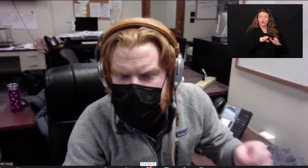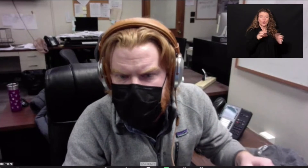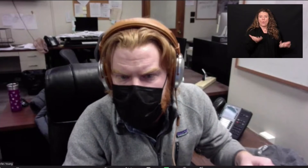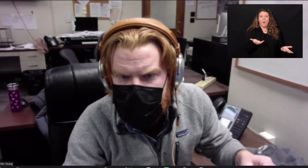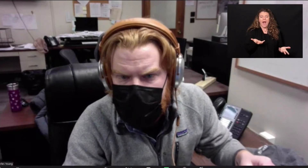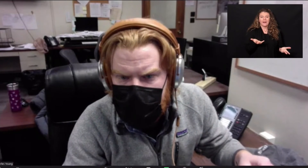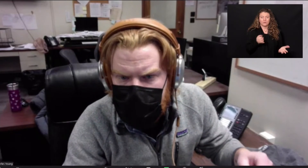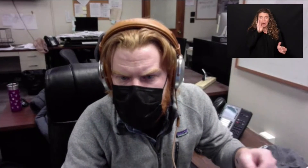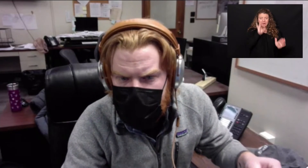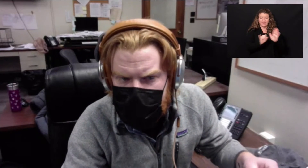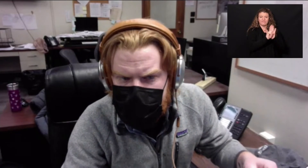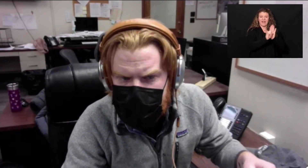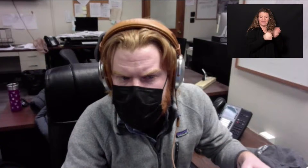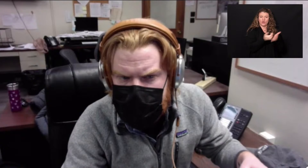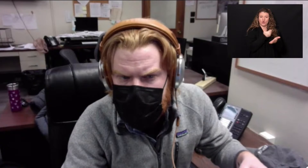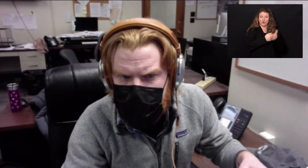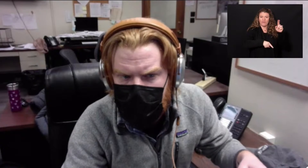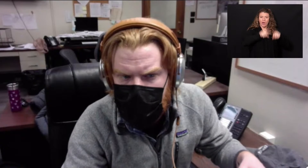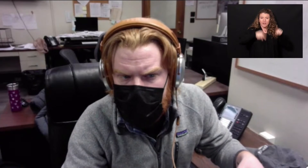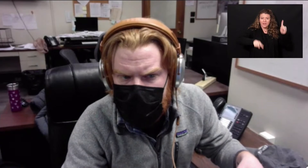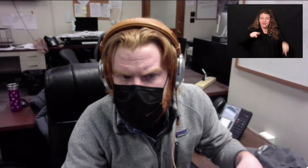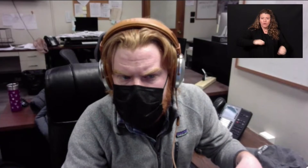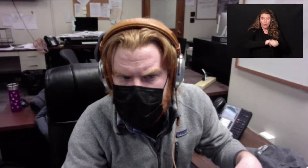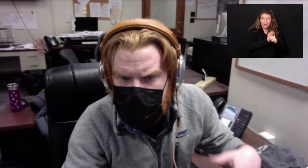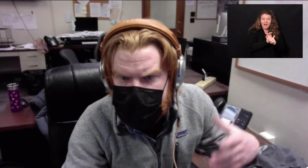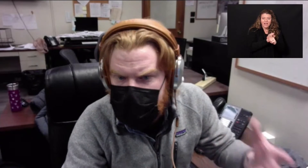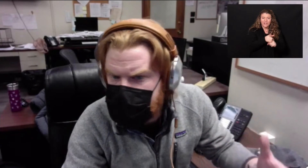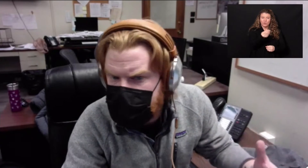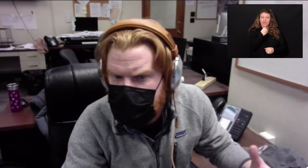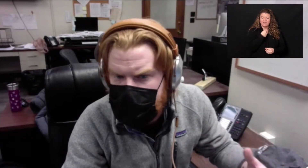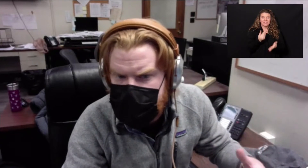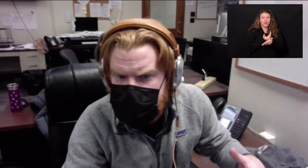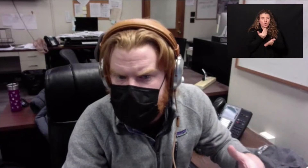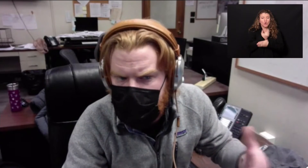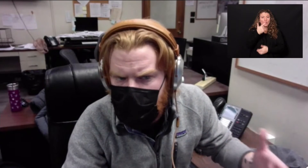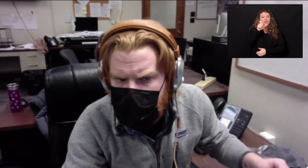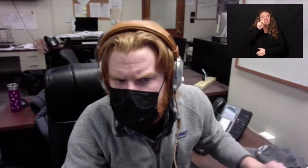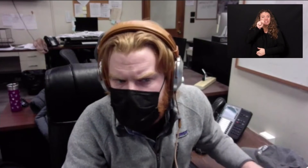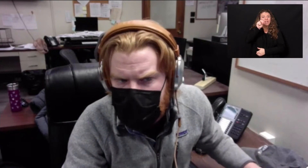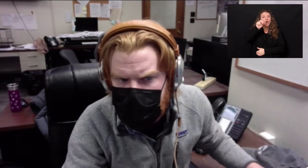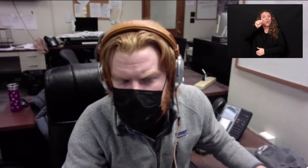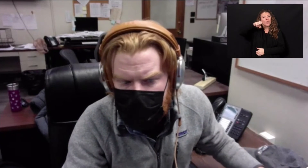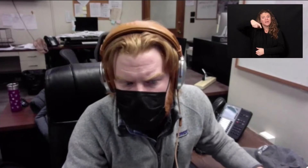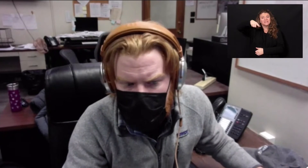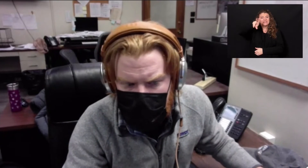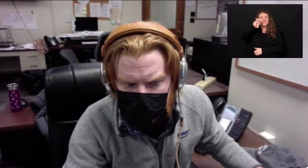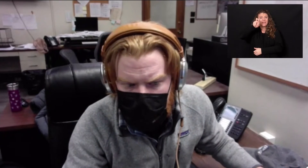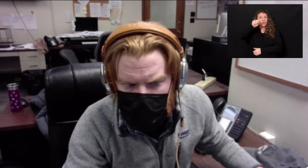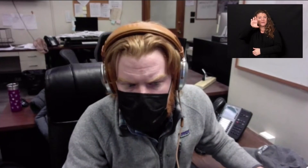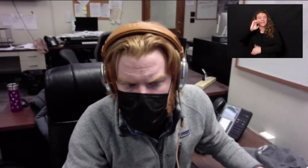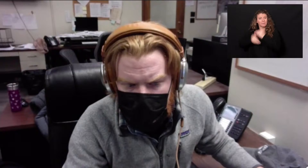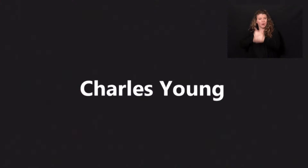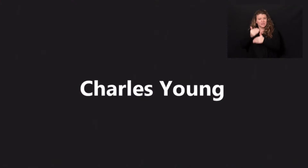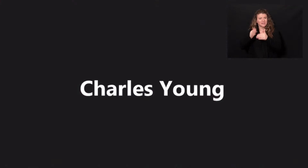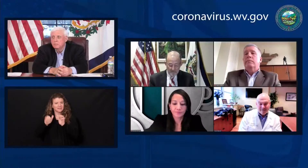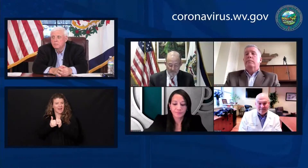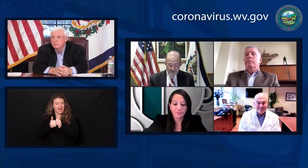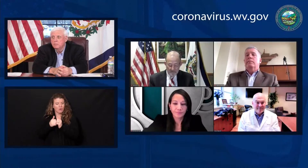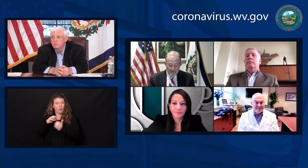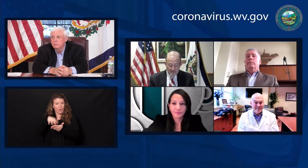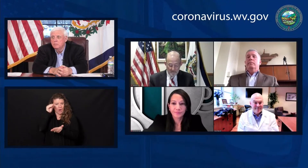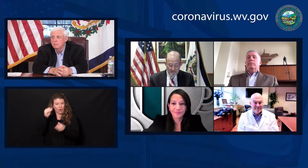to identify the new variants? Tell us a little bit more about the genomic sequencing process and what we can learn from that.